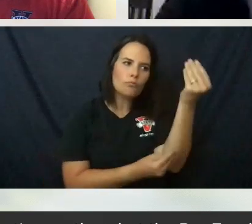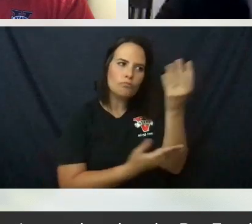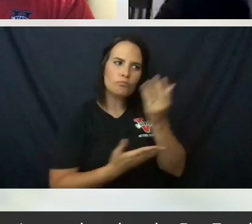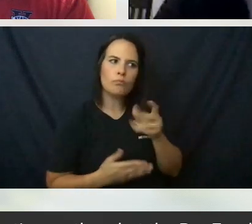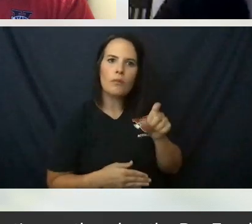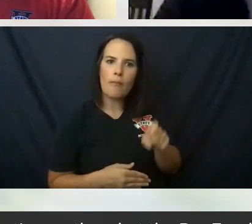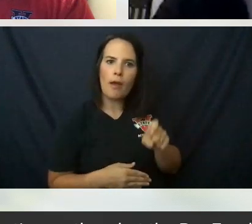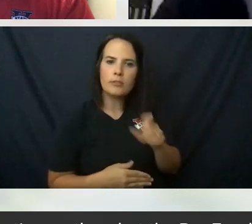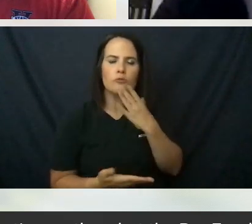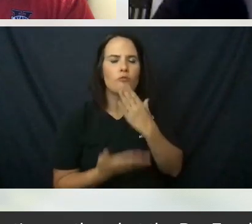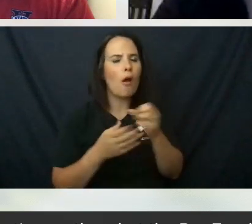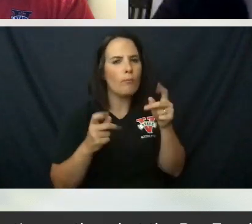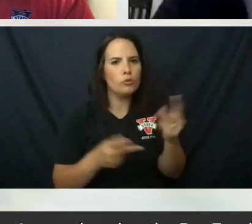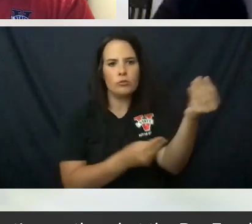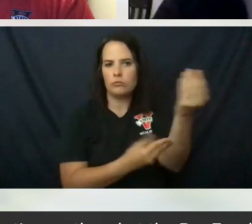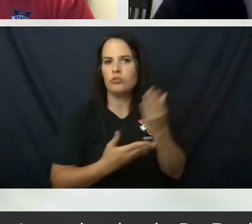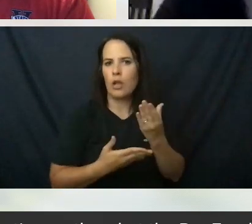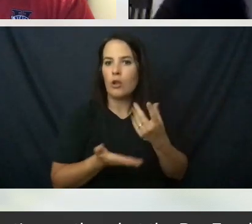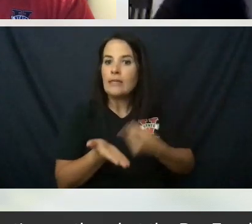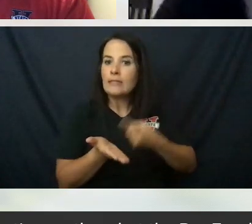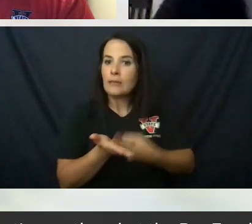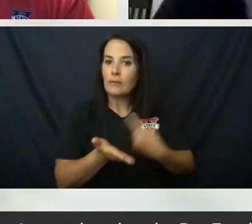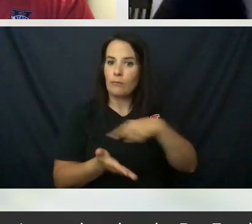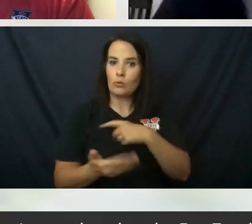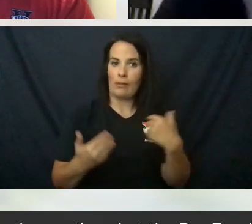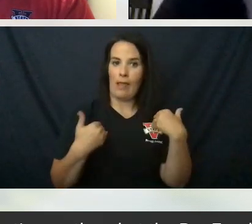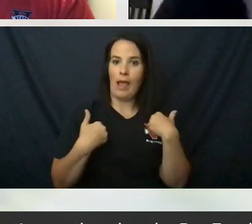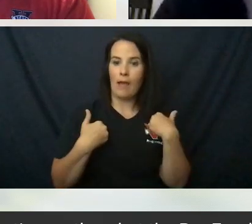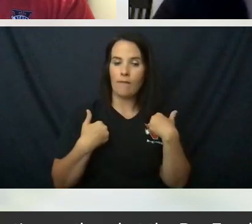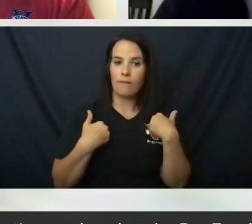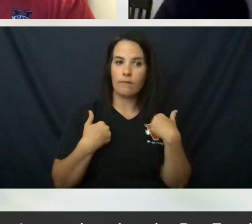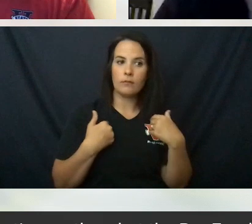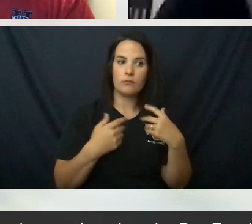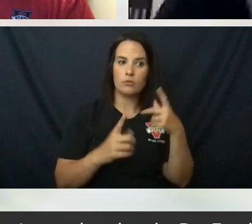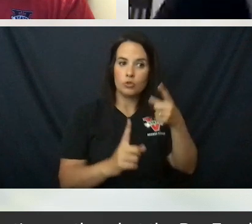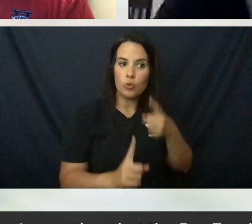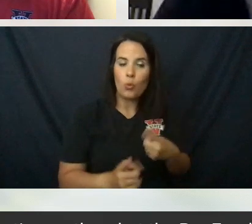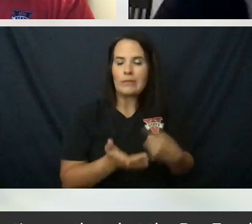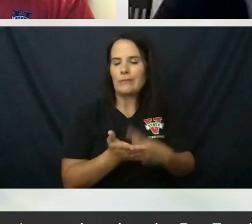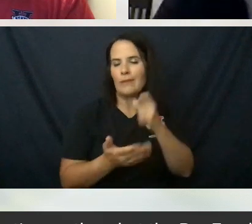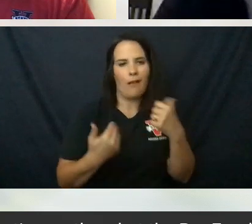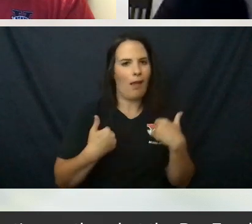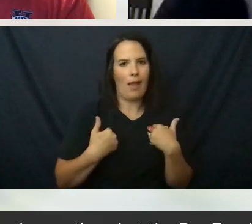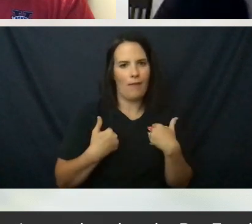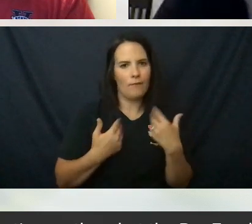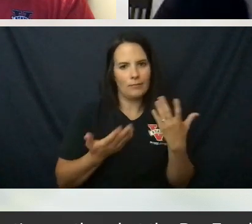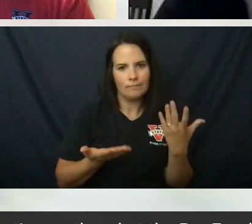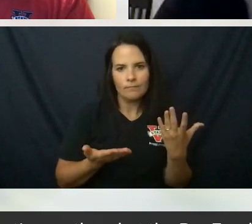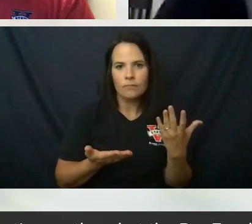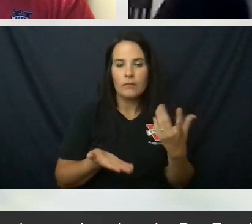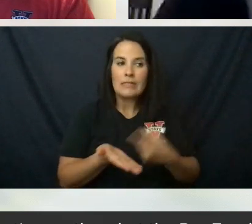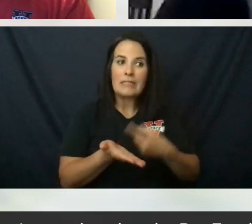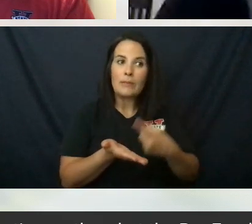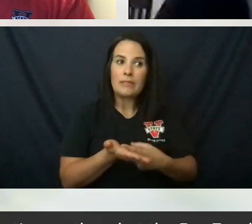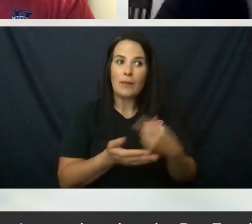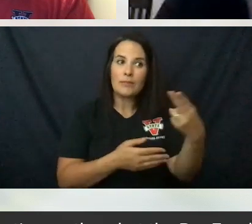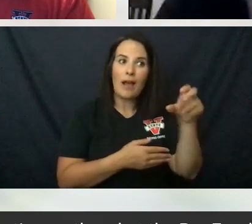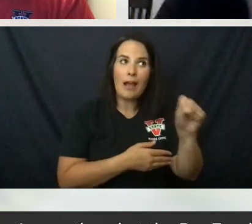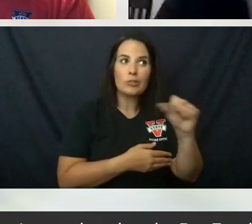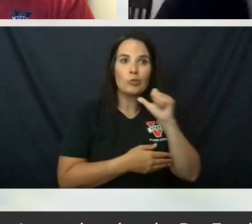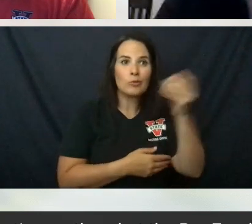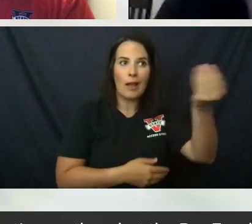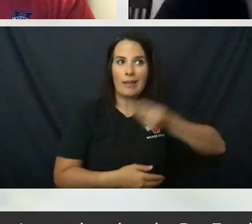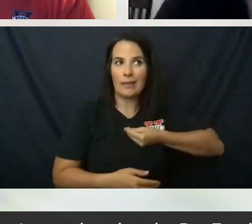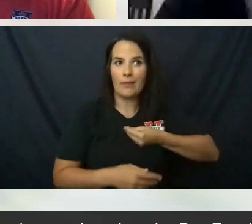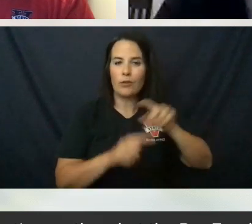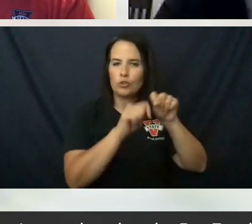us. In some cases, we have gotten those scores, and sometimes we haven't. We don't get them always from, we don't get your transcripts